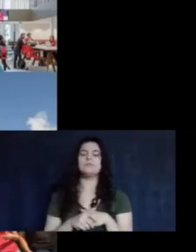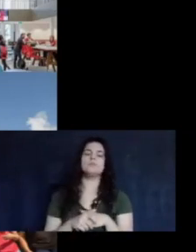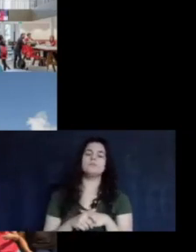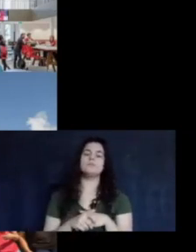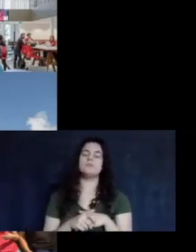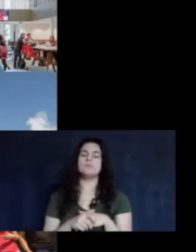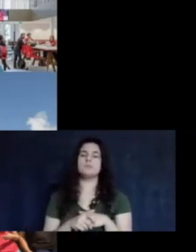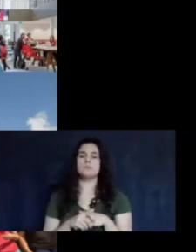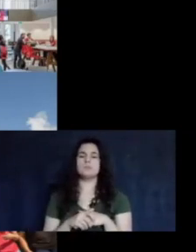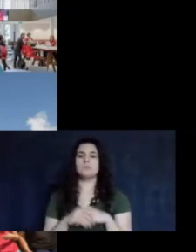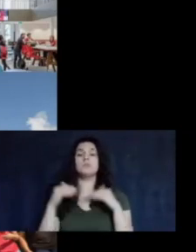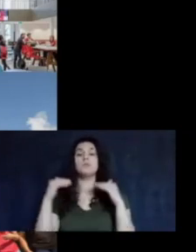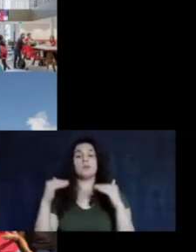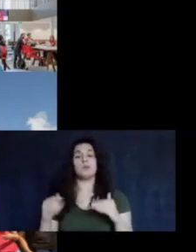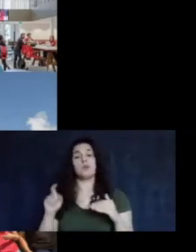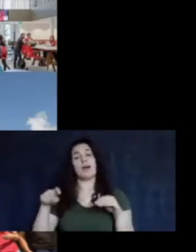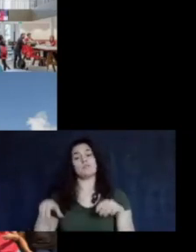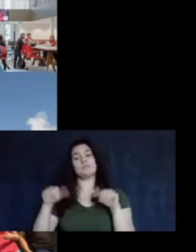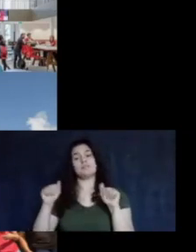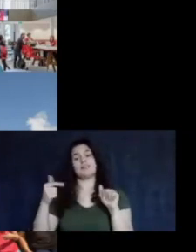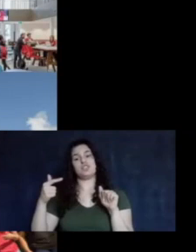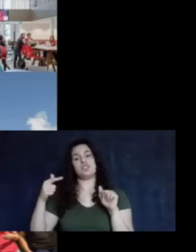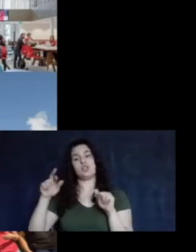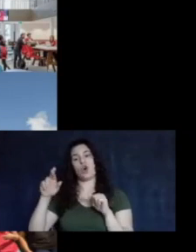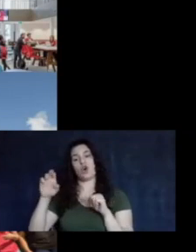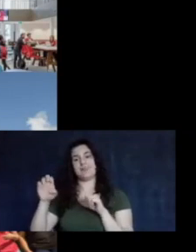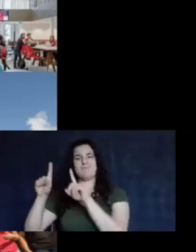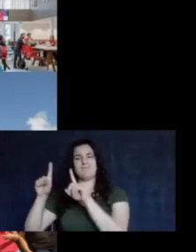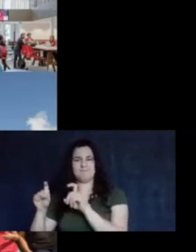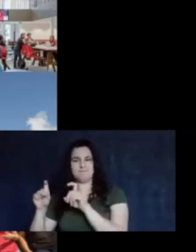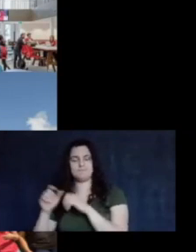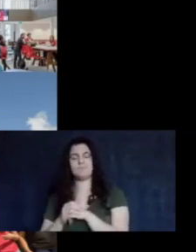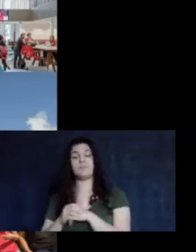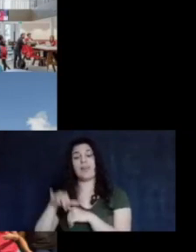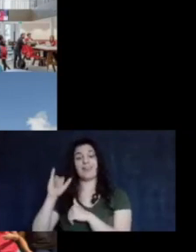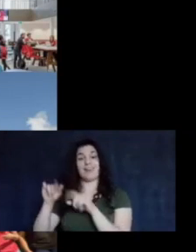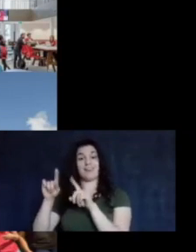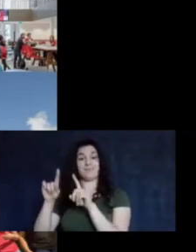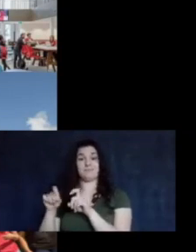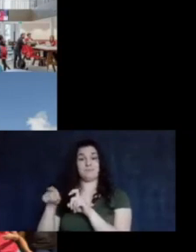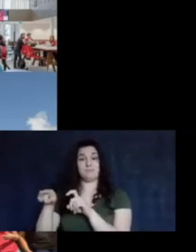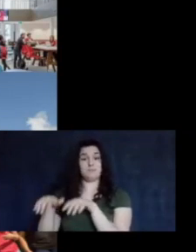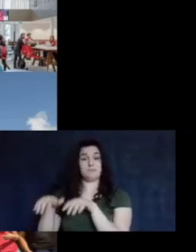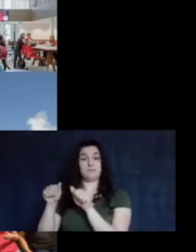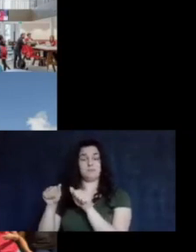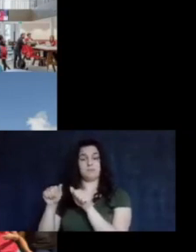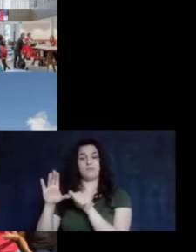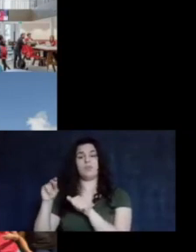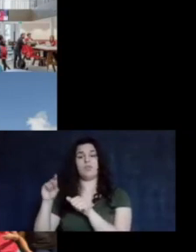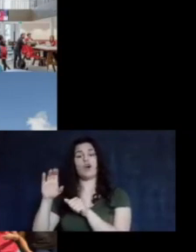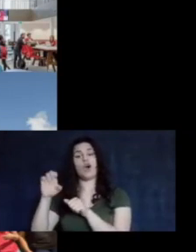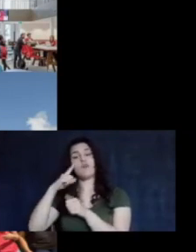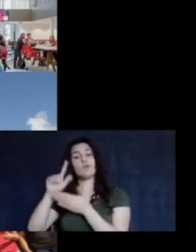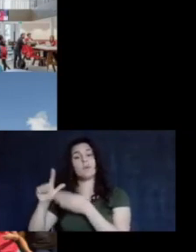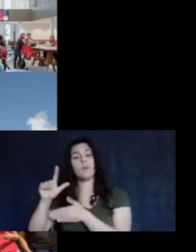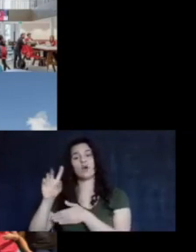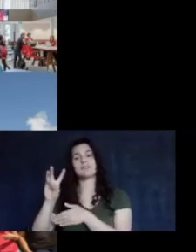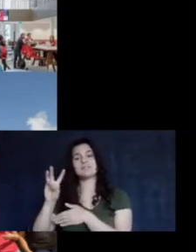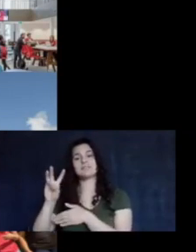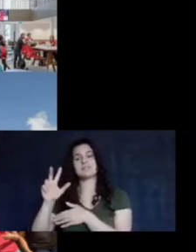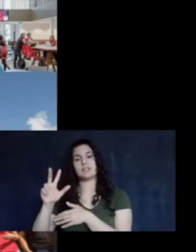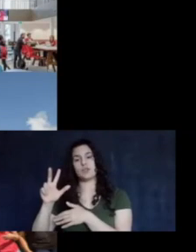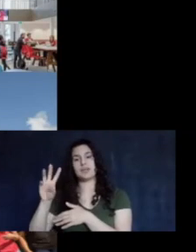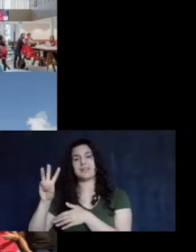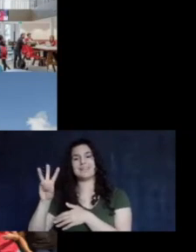to take the GRE. And upon taking the GRE, the code for Lamar is 6360. You would actually have to